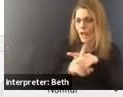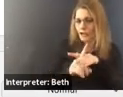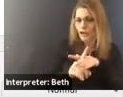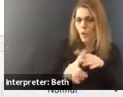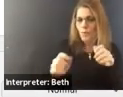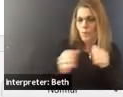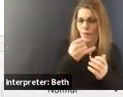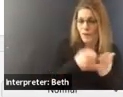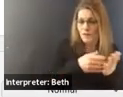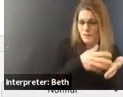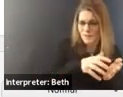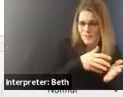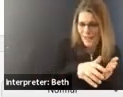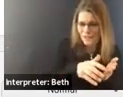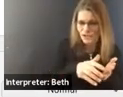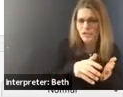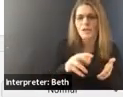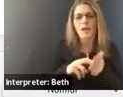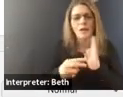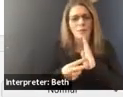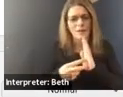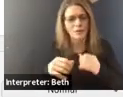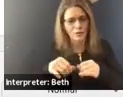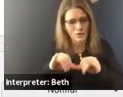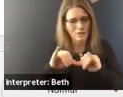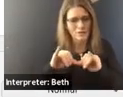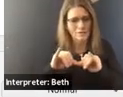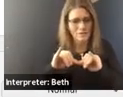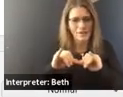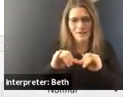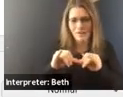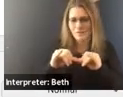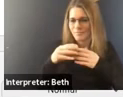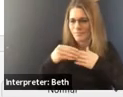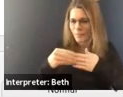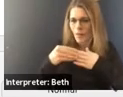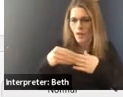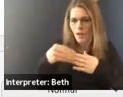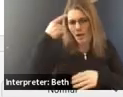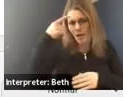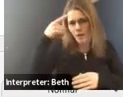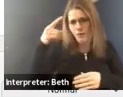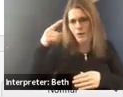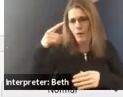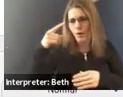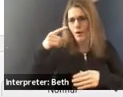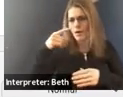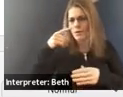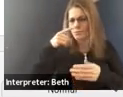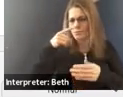exploration, evolution, and communication.